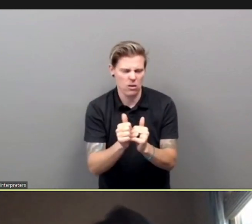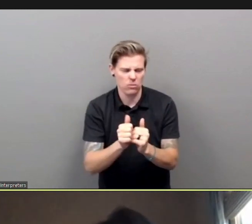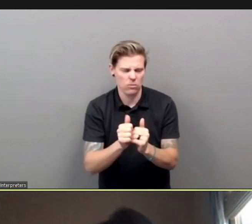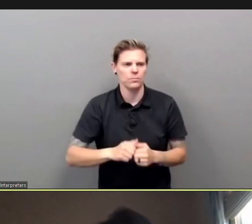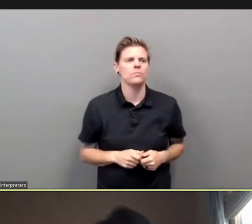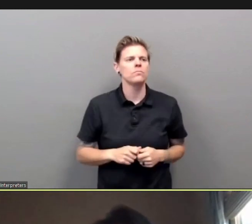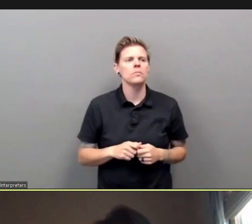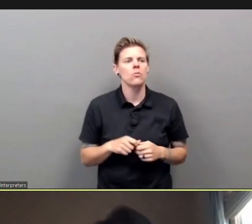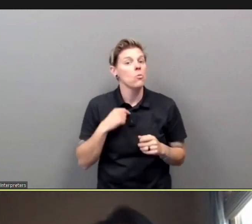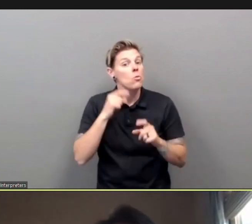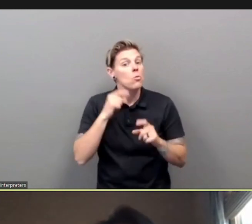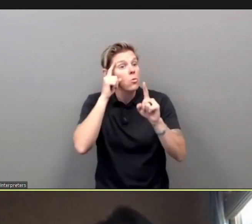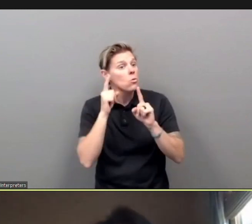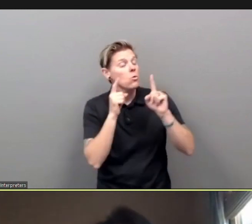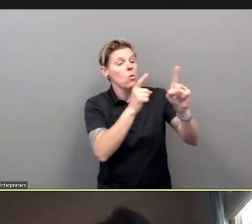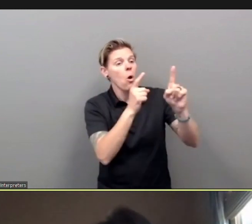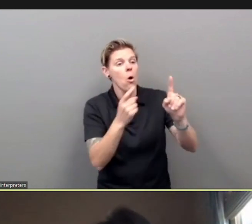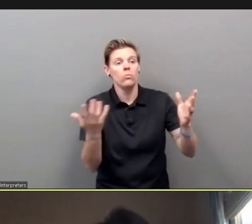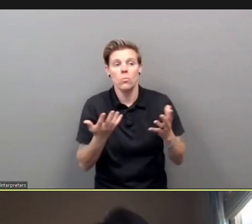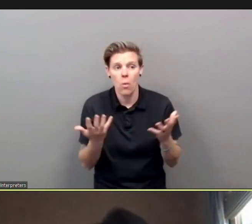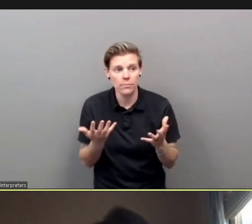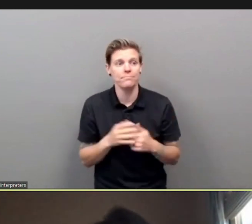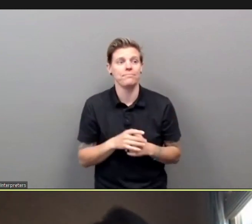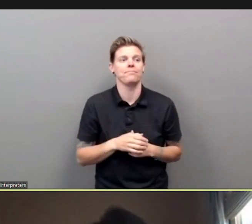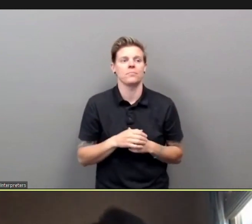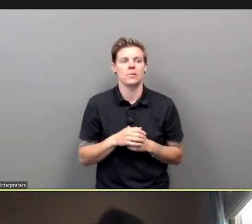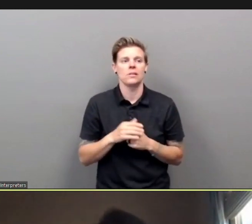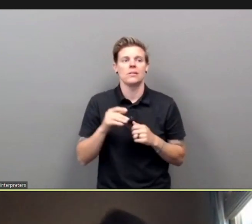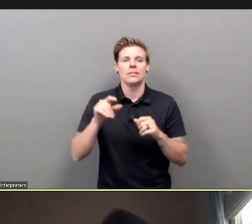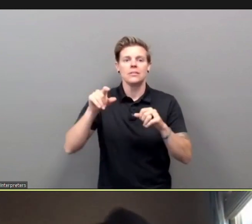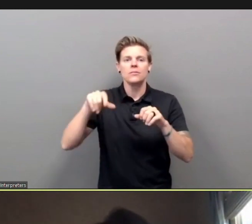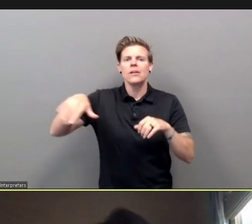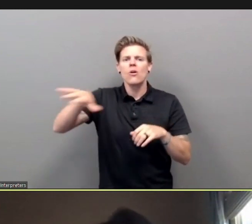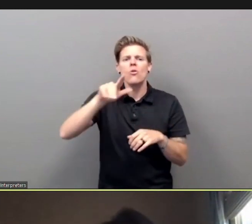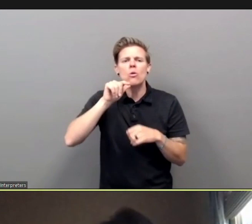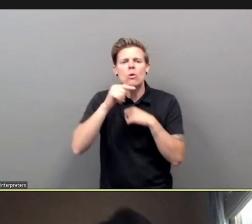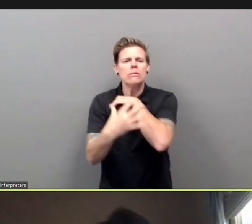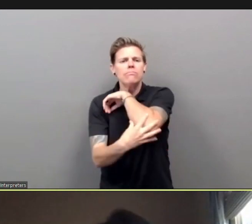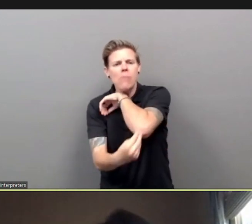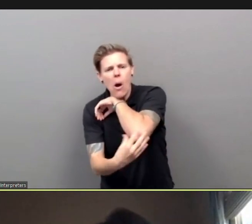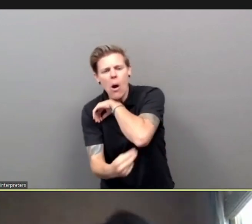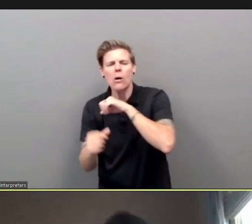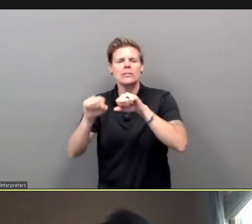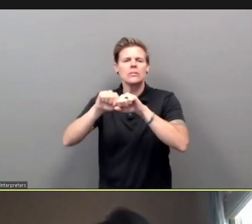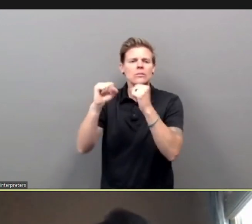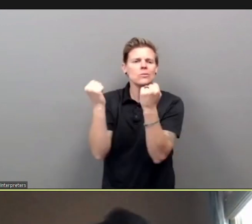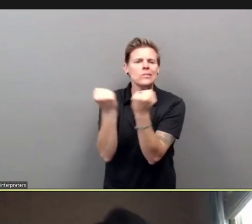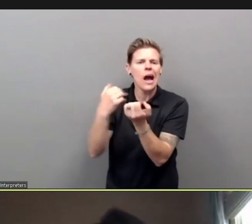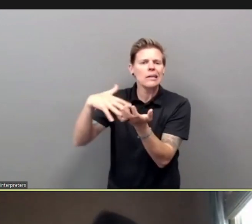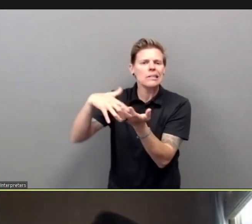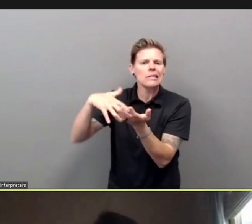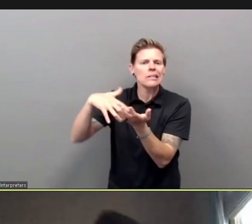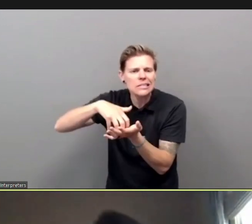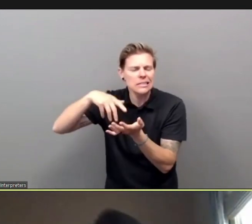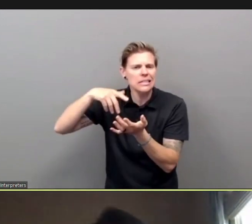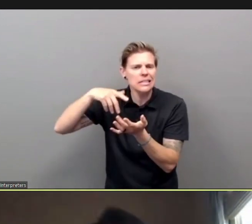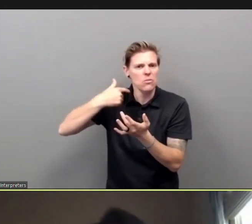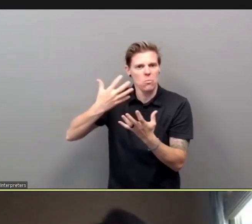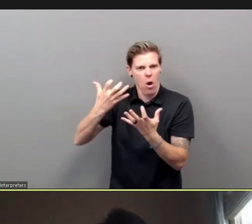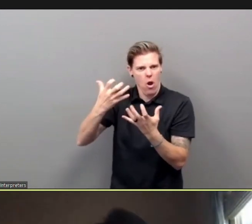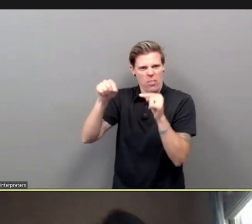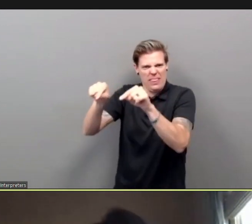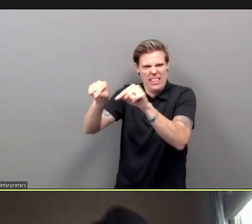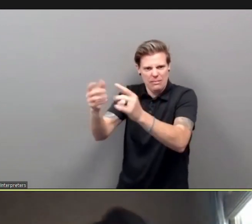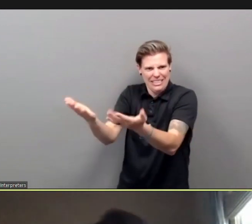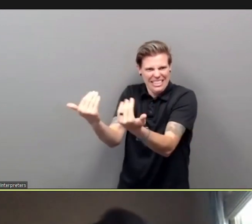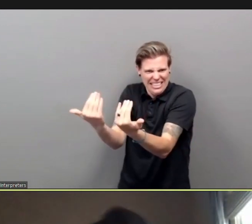areas with high social vulnerability. And so that team actually has already laid out, a system of